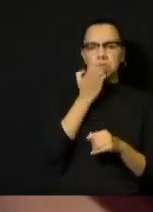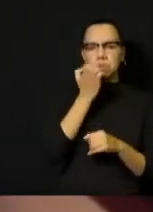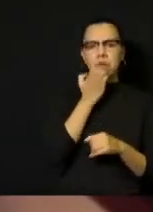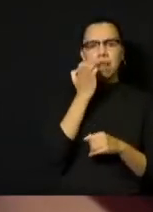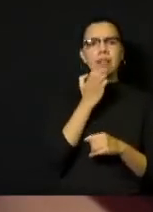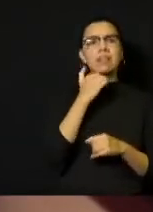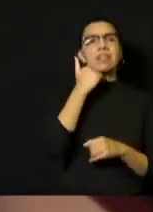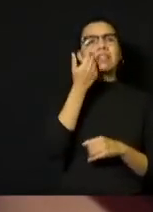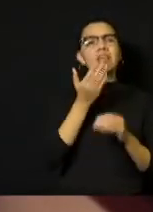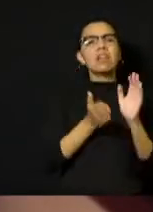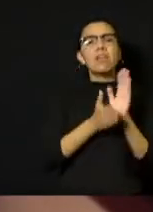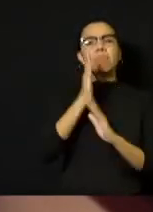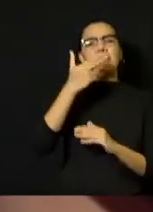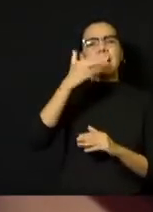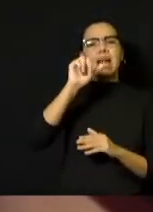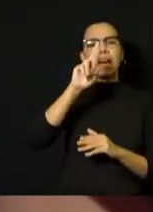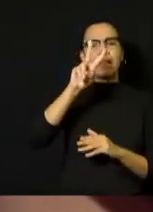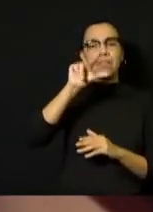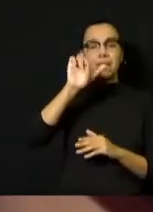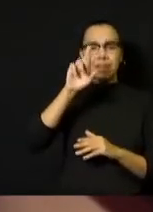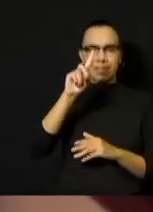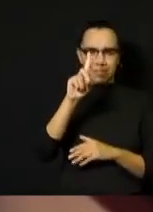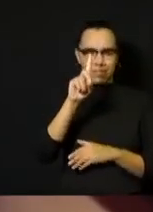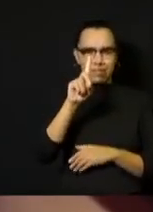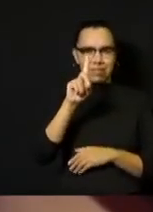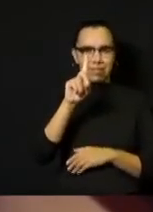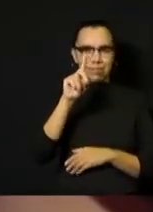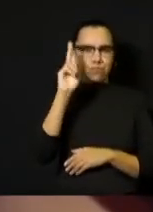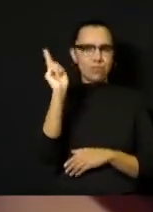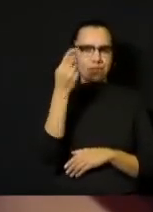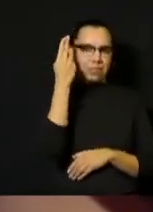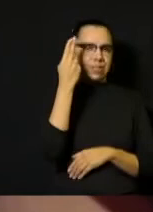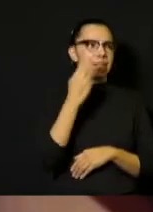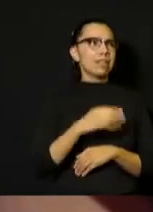Yes, where do you want to go? I want to go to Harvard.